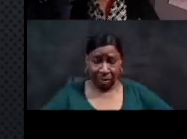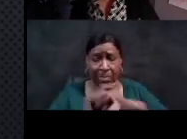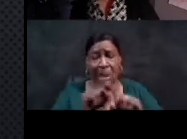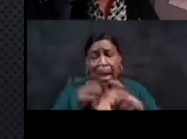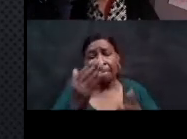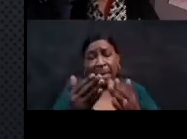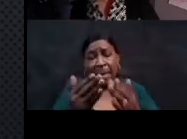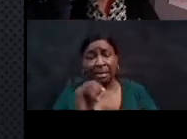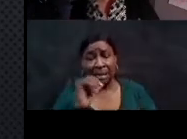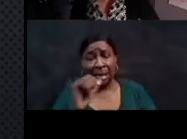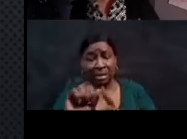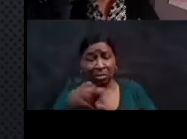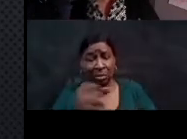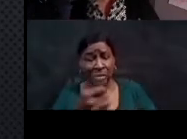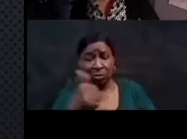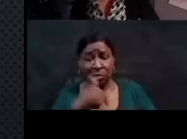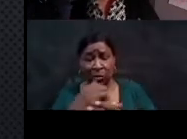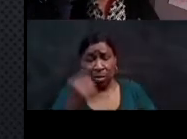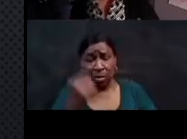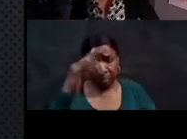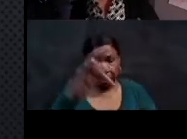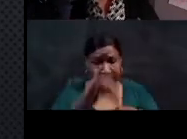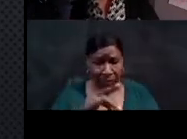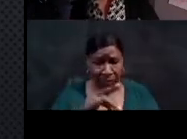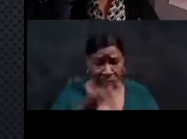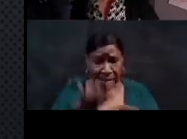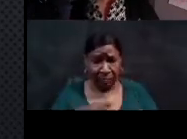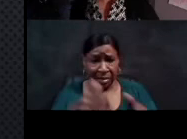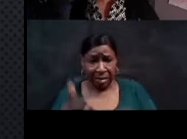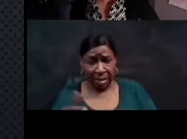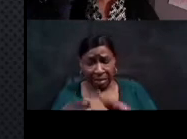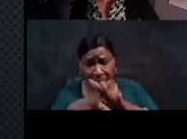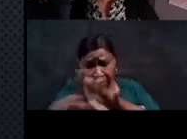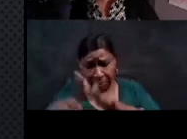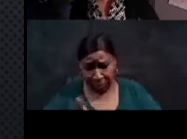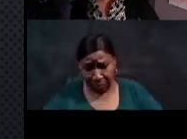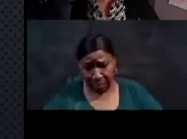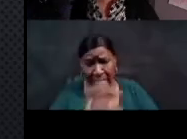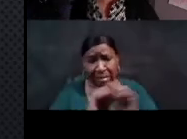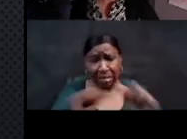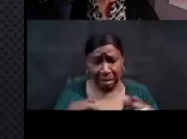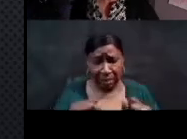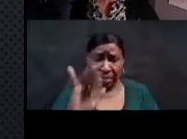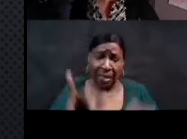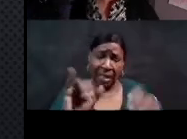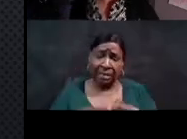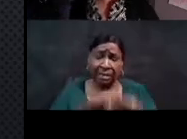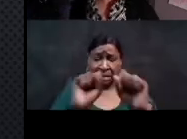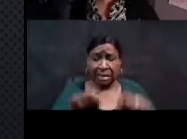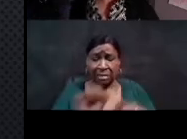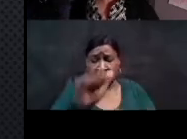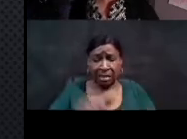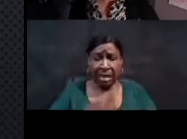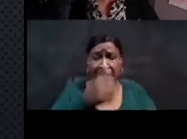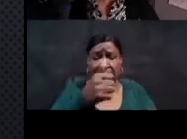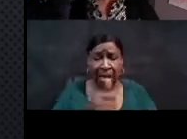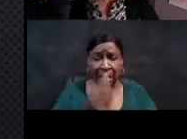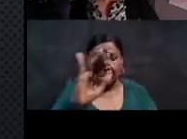not the case that we want to dwell on the death of asylum, which after all was a system set up by nation